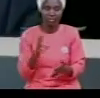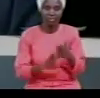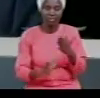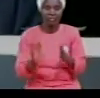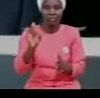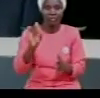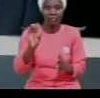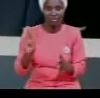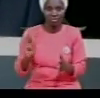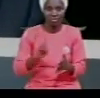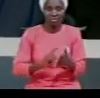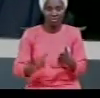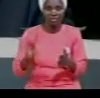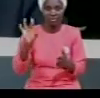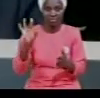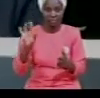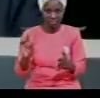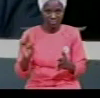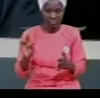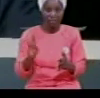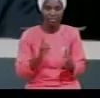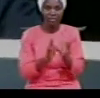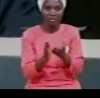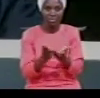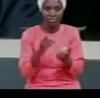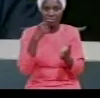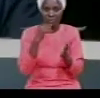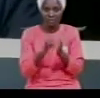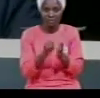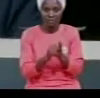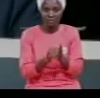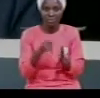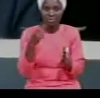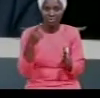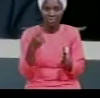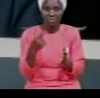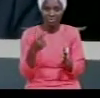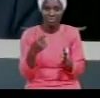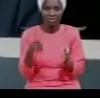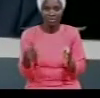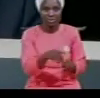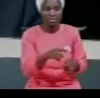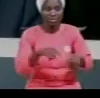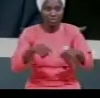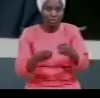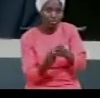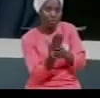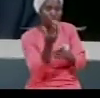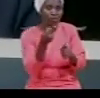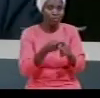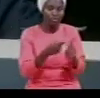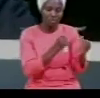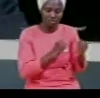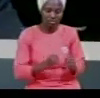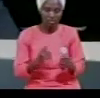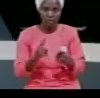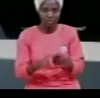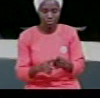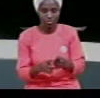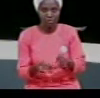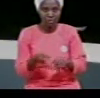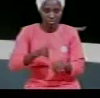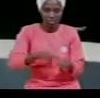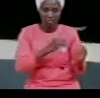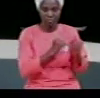verse 7, the Bible says, they go from strength to strength. You are going from strength